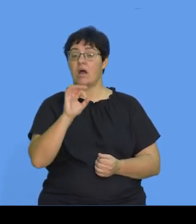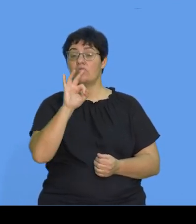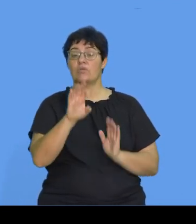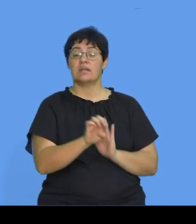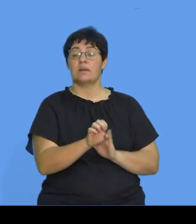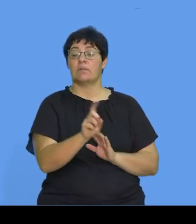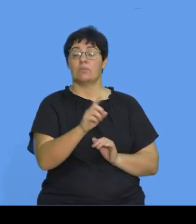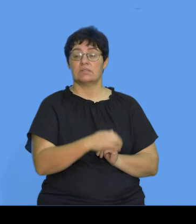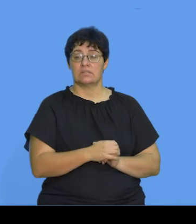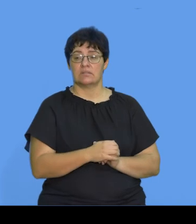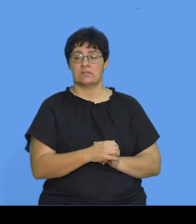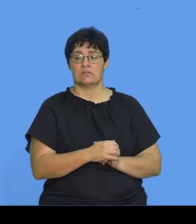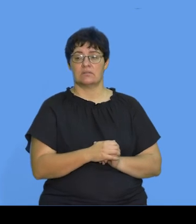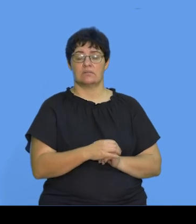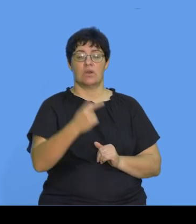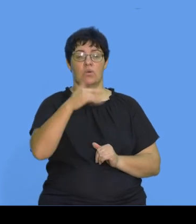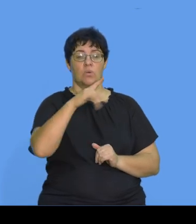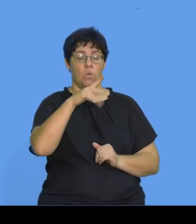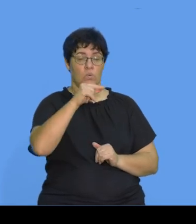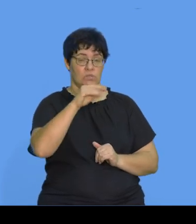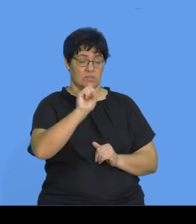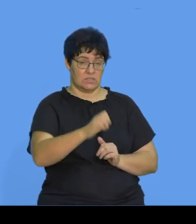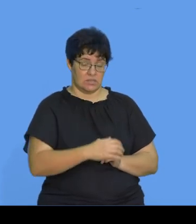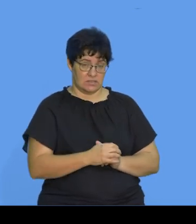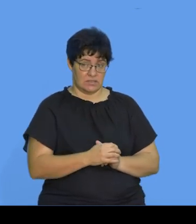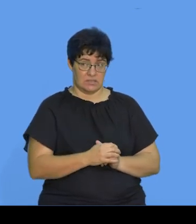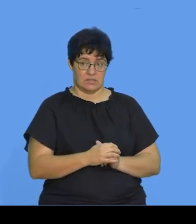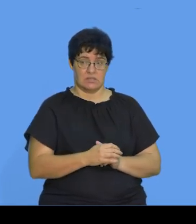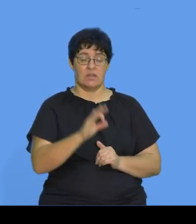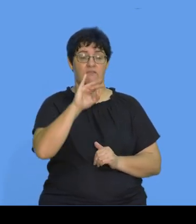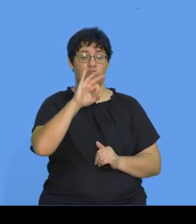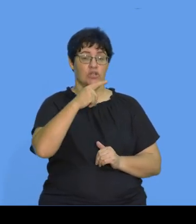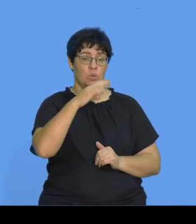And what were my 3 examples? Glucose,